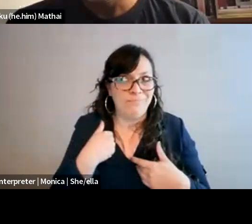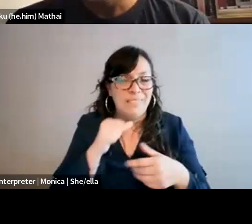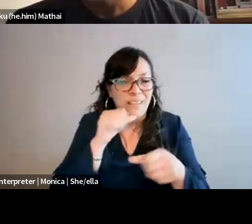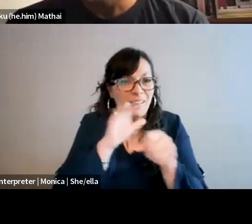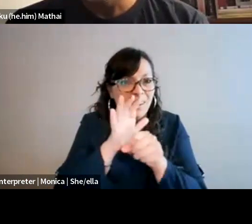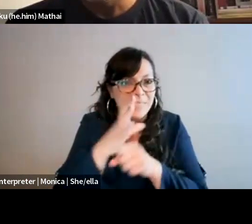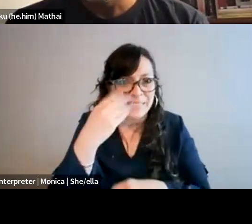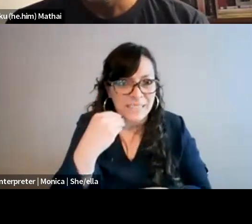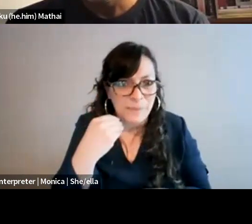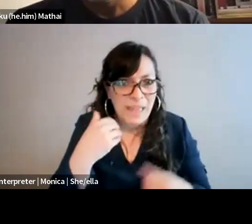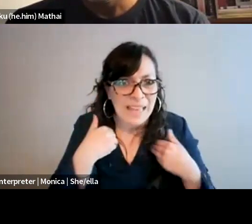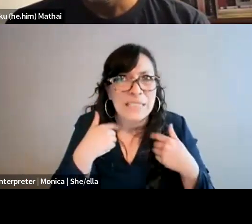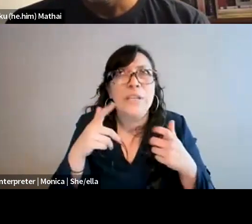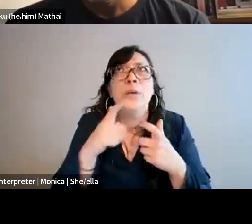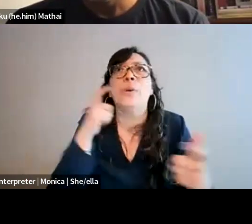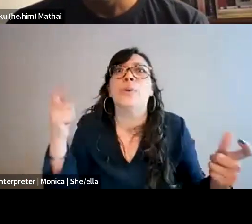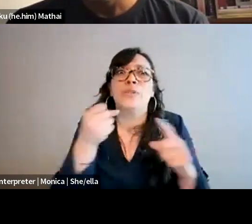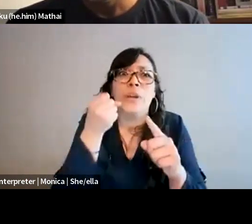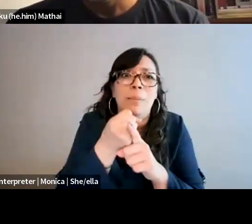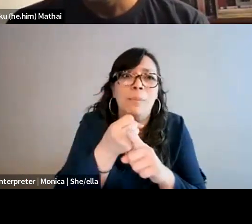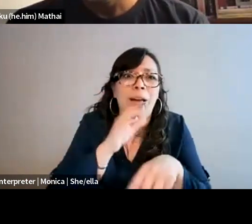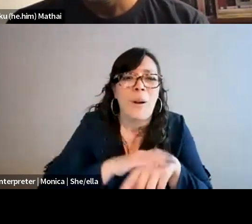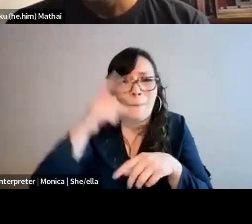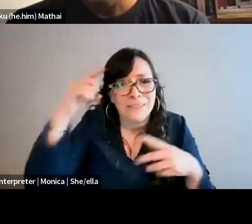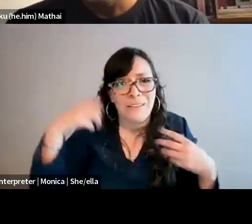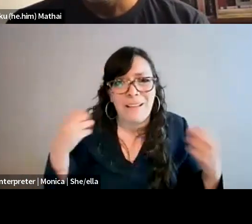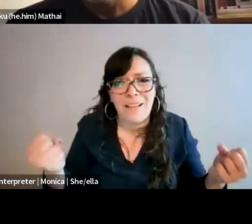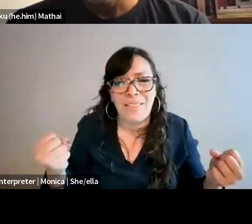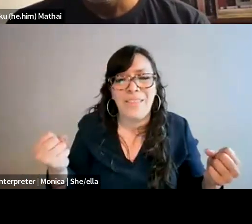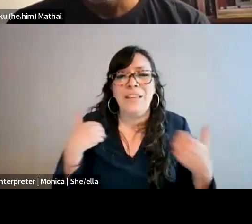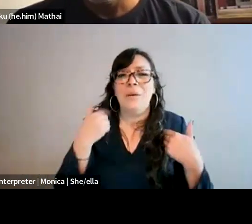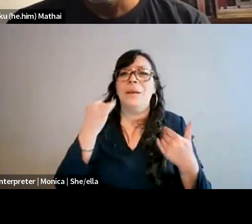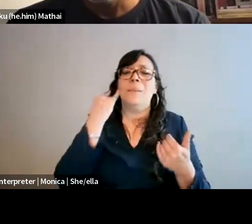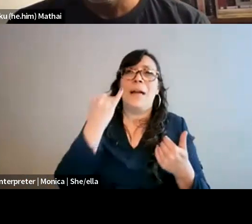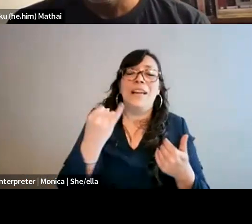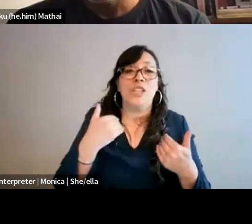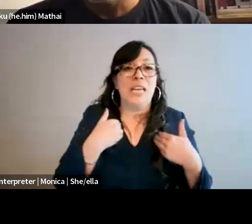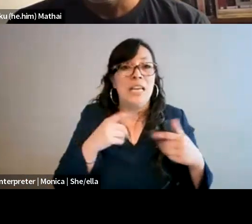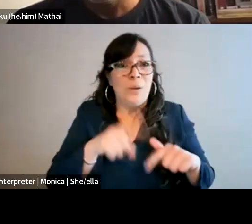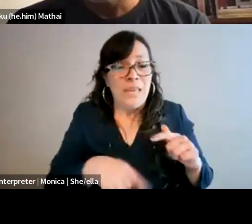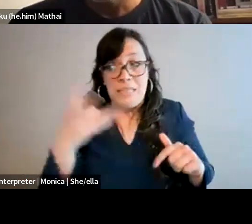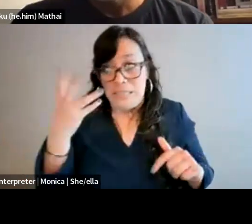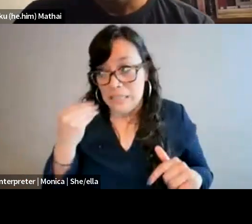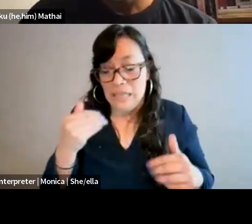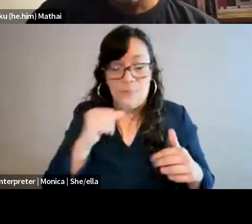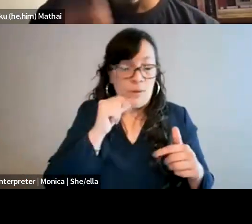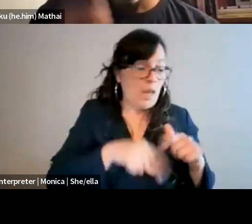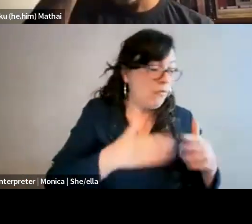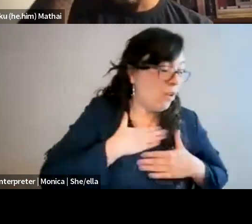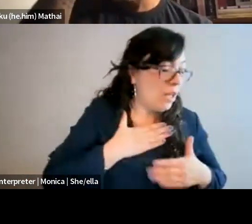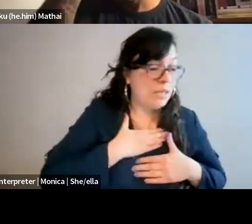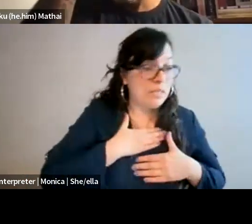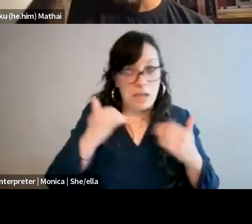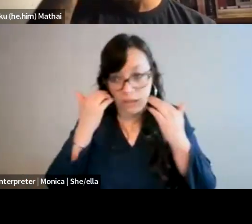is a has a tremendous impact on mental health. So you can imagine not being able to sleep for several